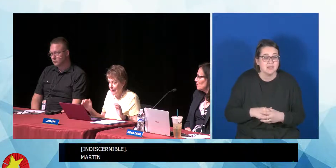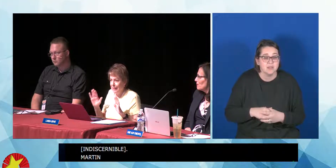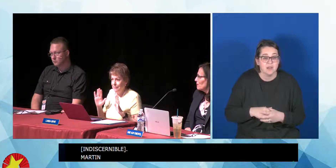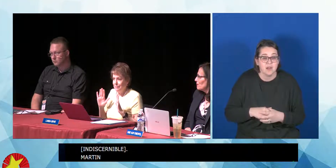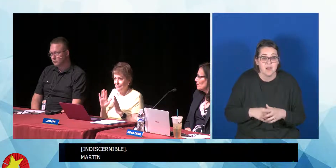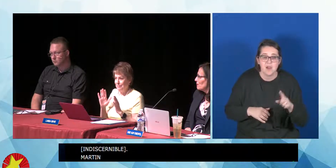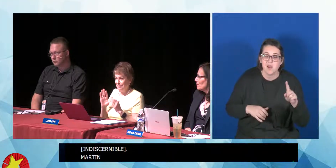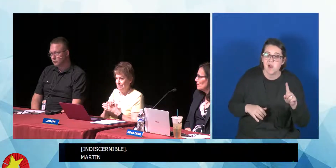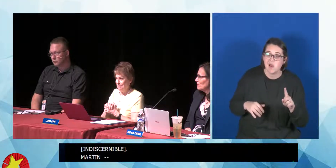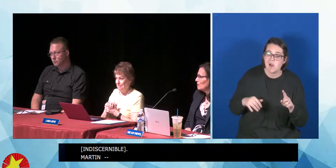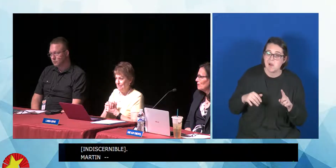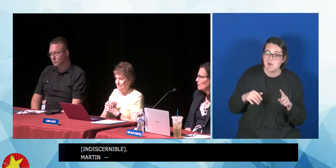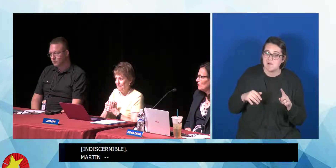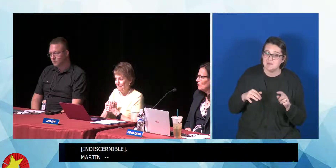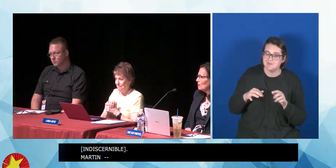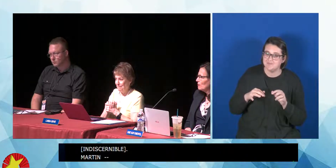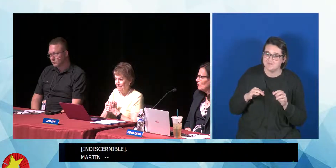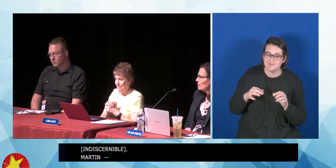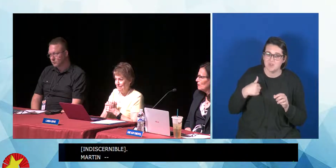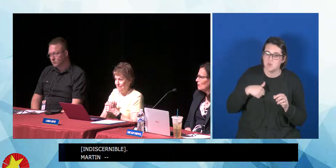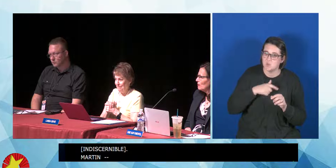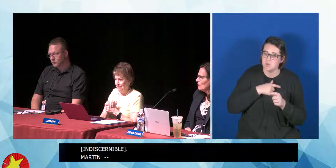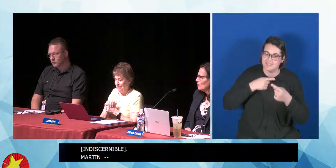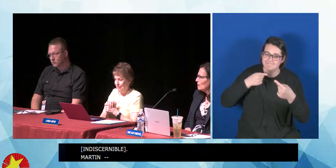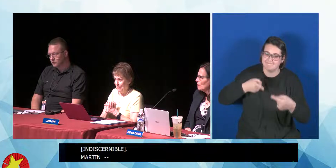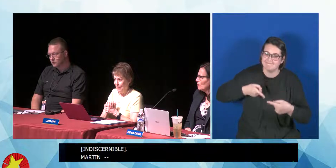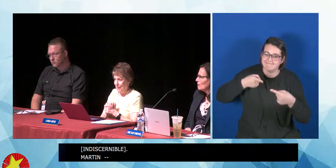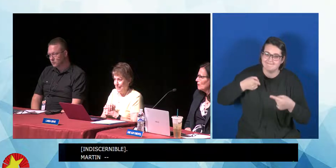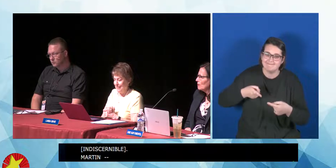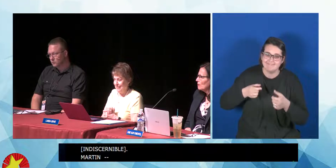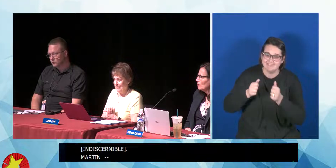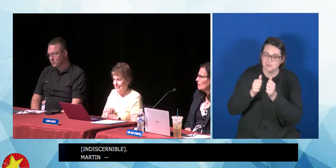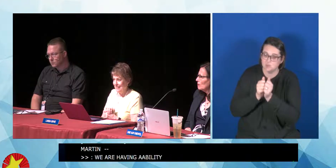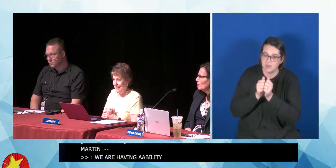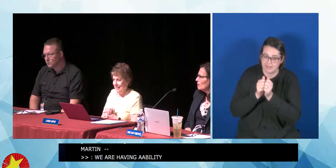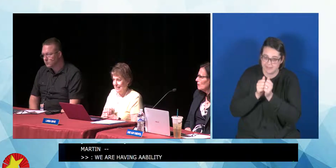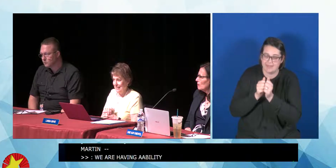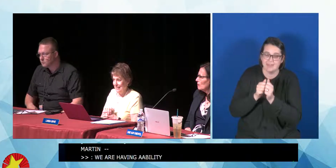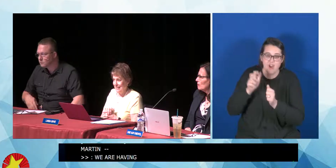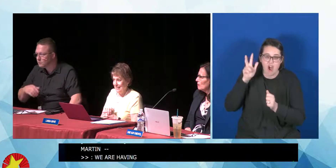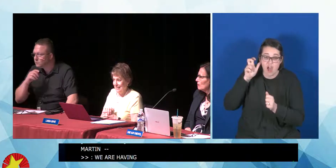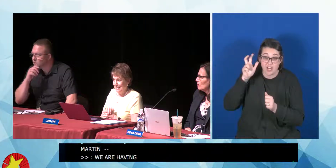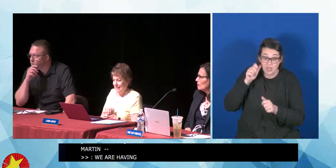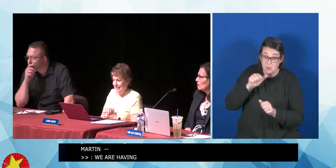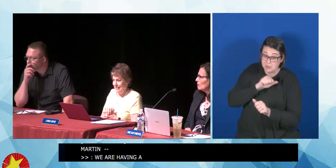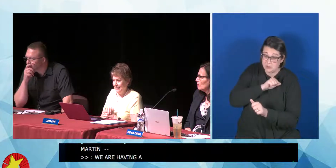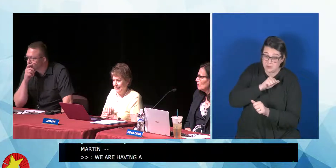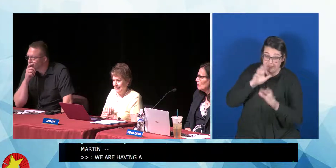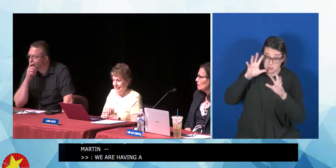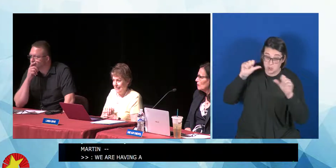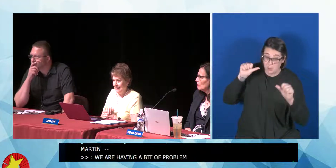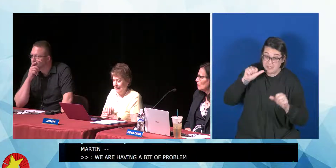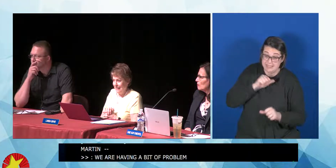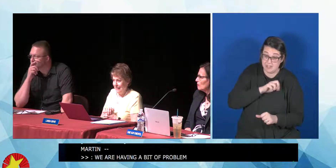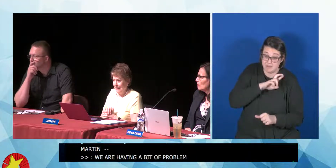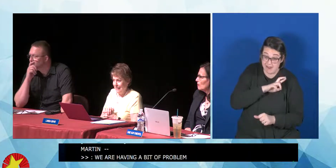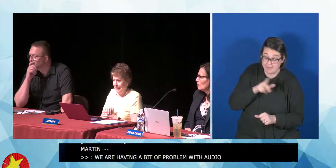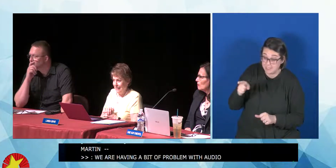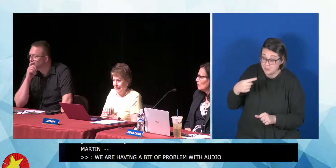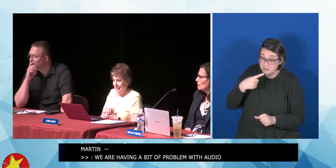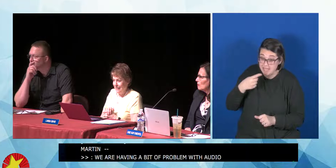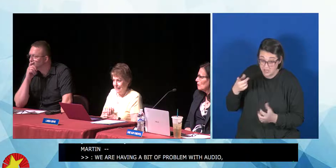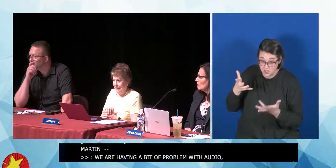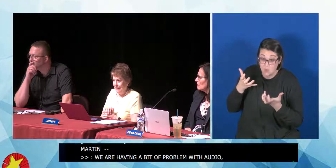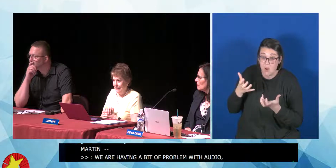We are having a bit of a problem with audio, so Superintendent Reichman, I believe you said you would like to have Assistant Superintendent